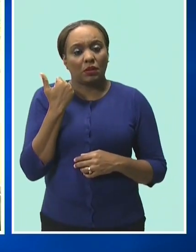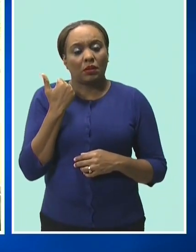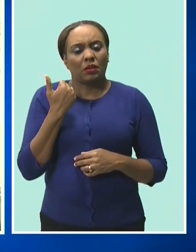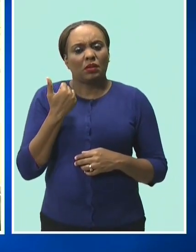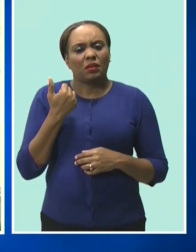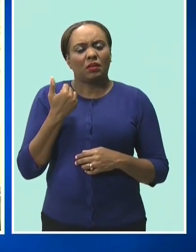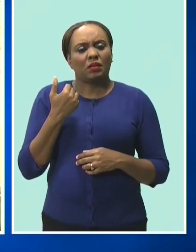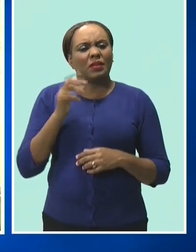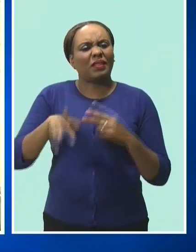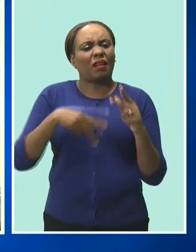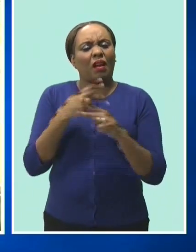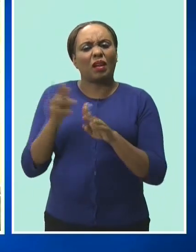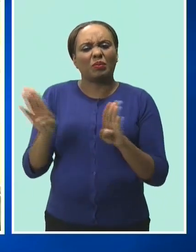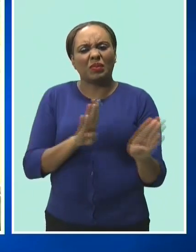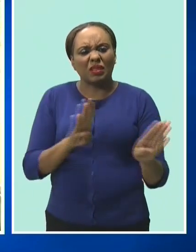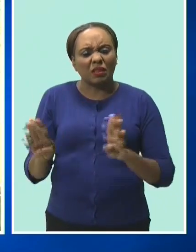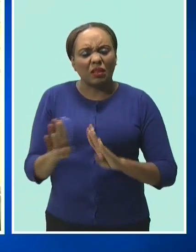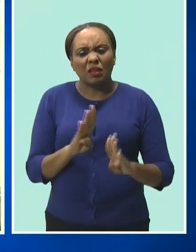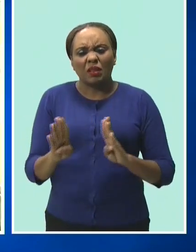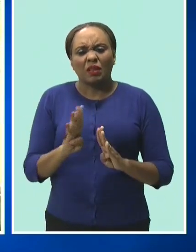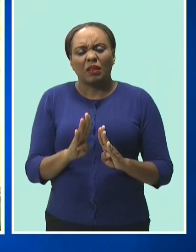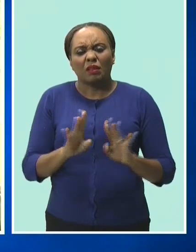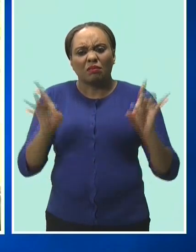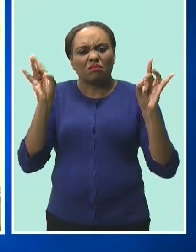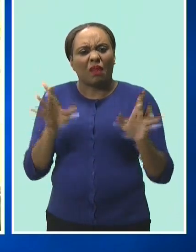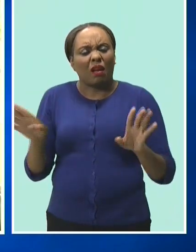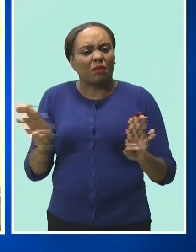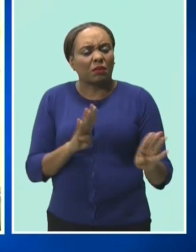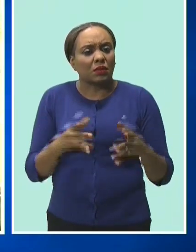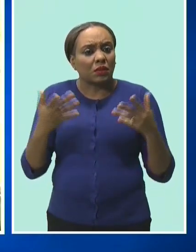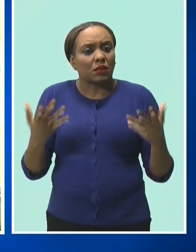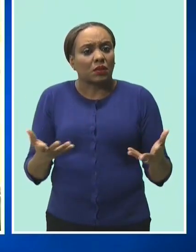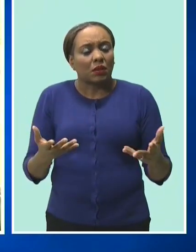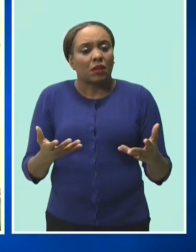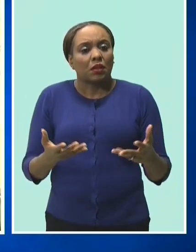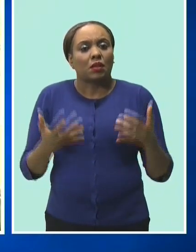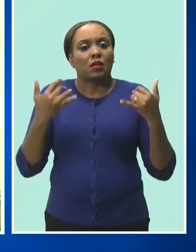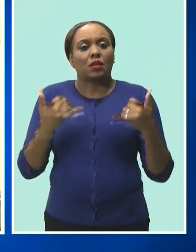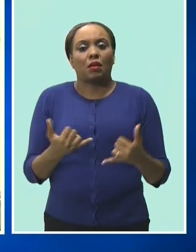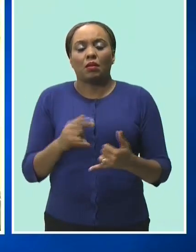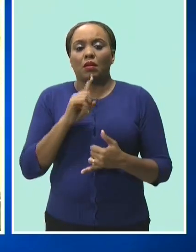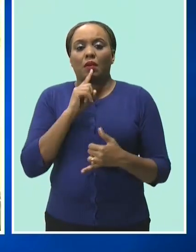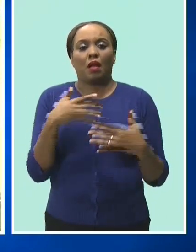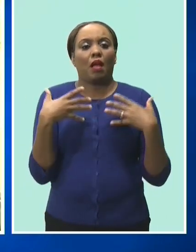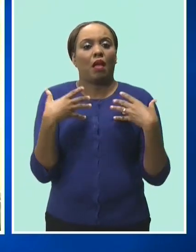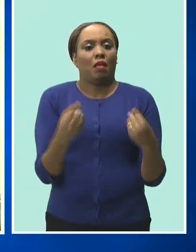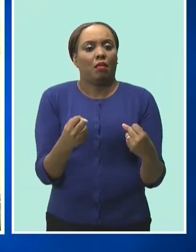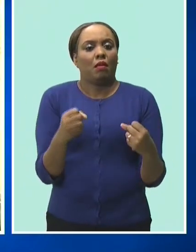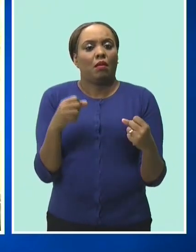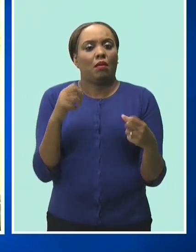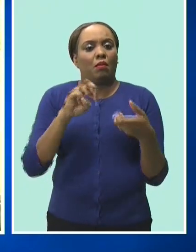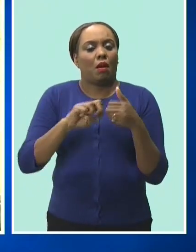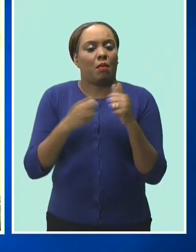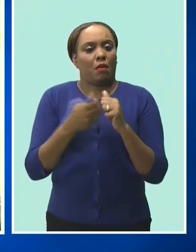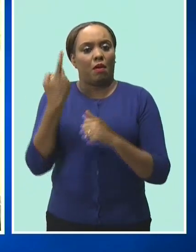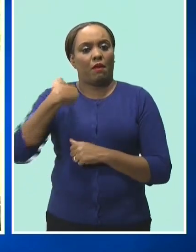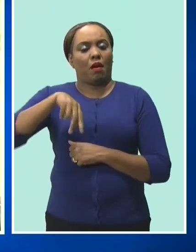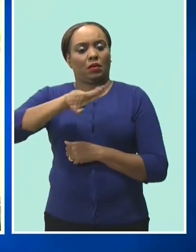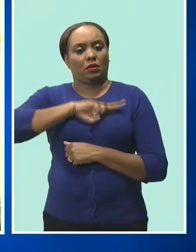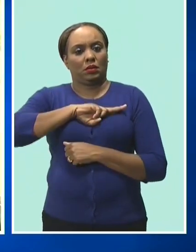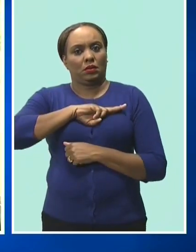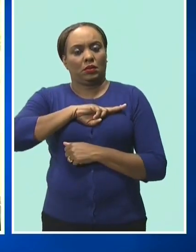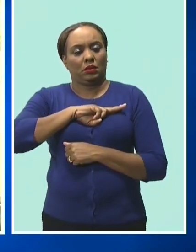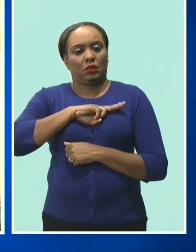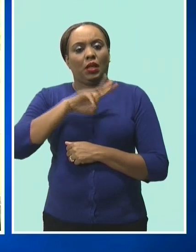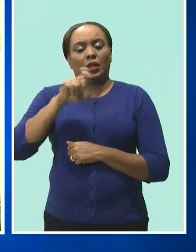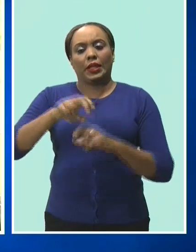it is now as a public health issue. and ought to be looked at in that context.